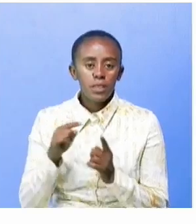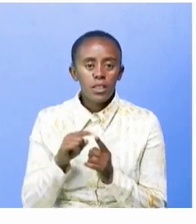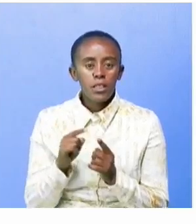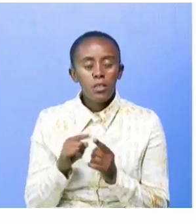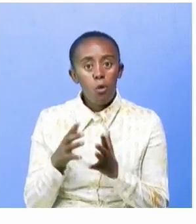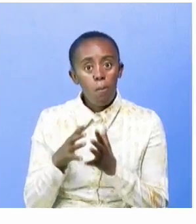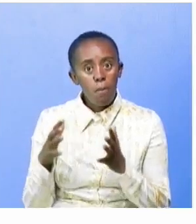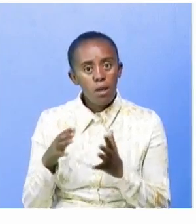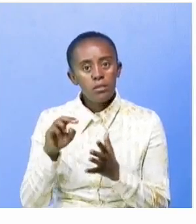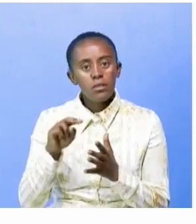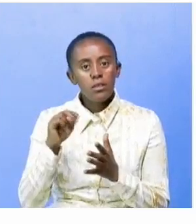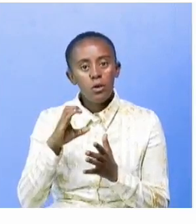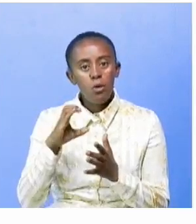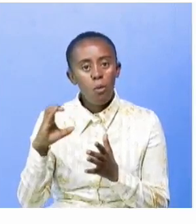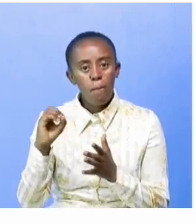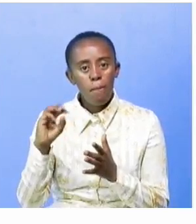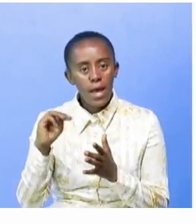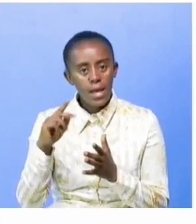encompass